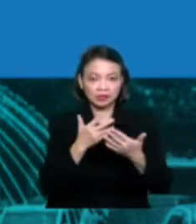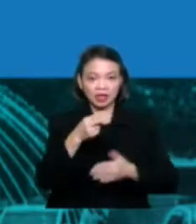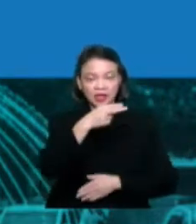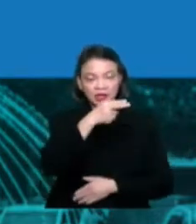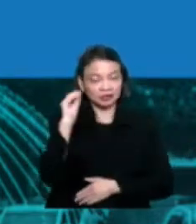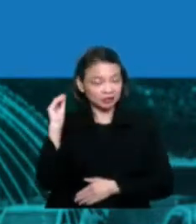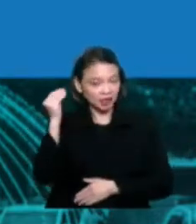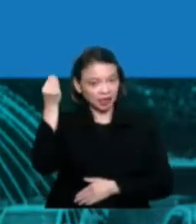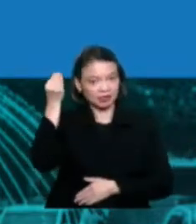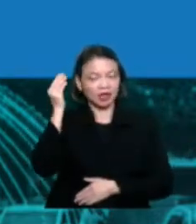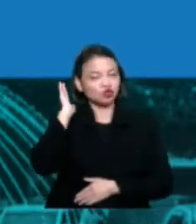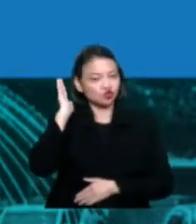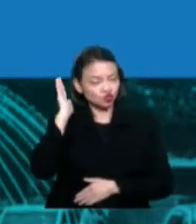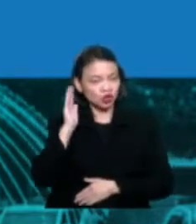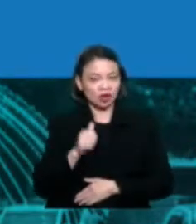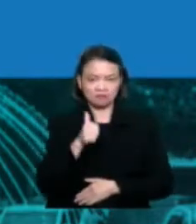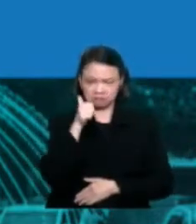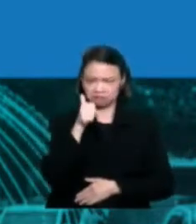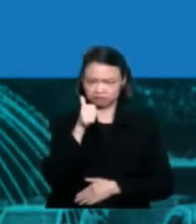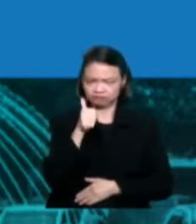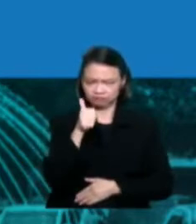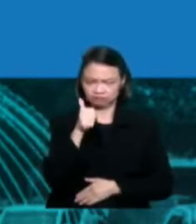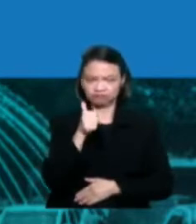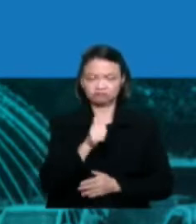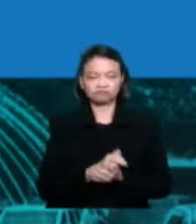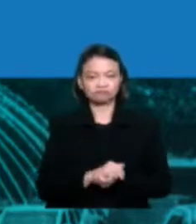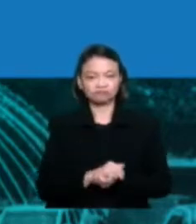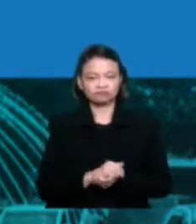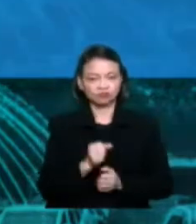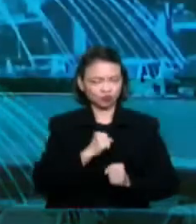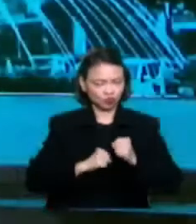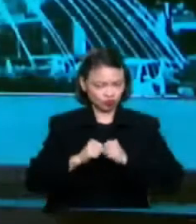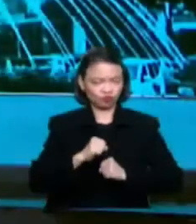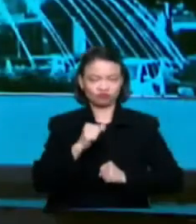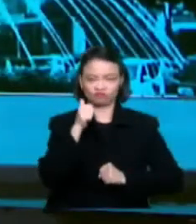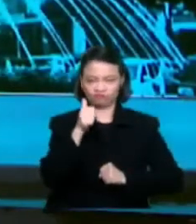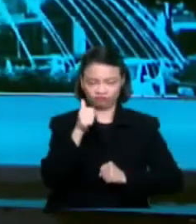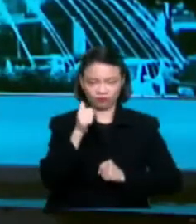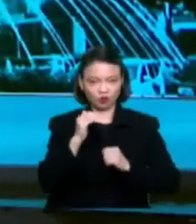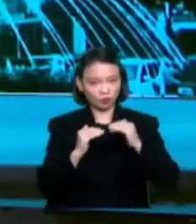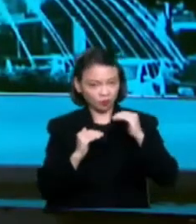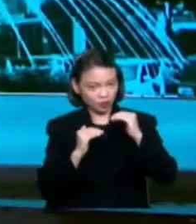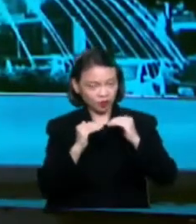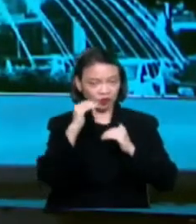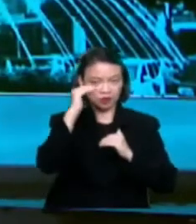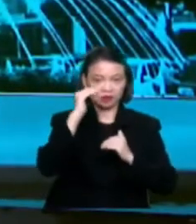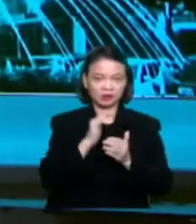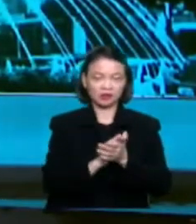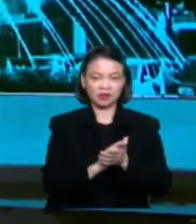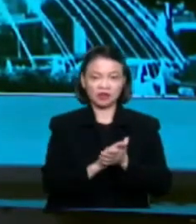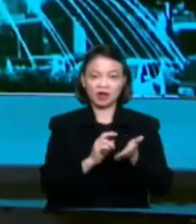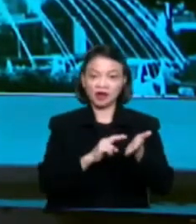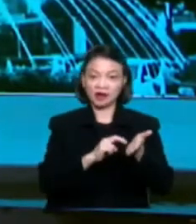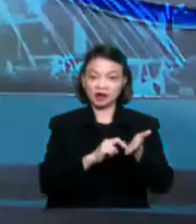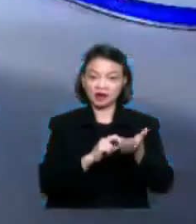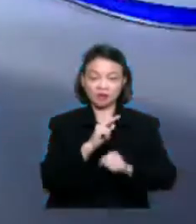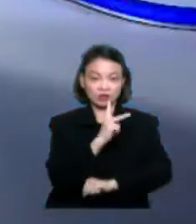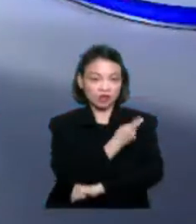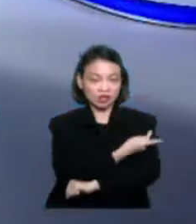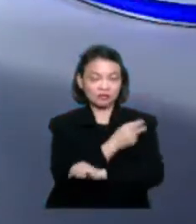dose. Thank you very much. Terima kasih, Ibu. Over to you. Thank you very much, Dr. Parani, for giving us